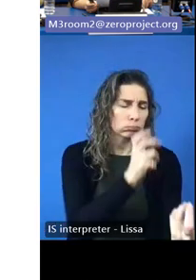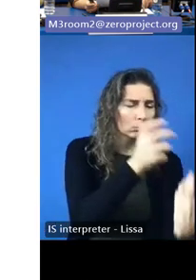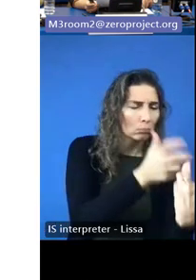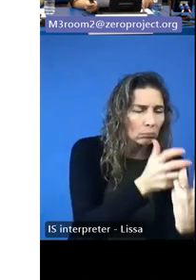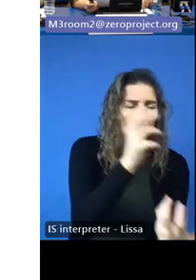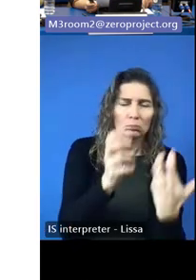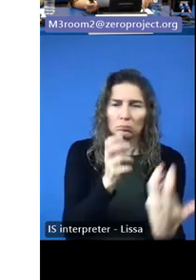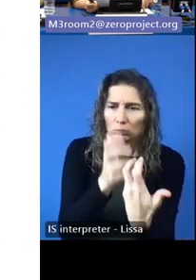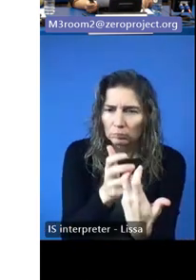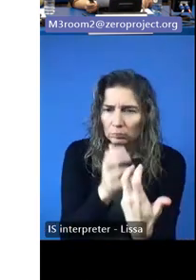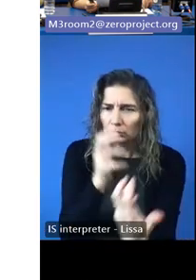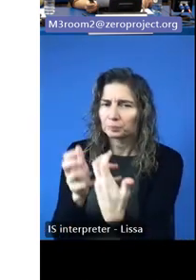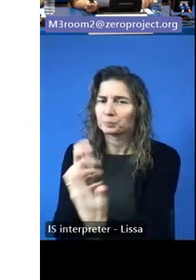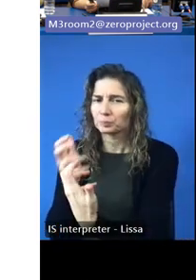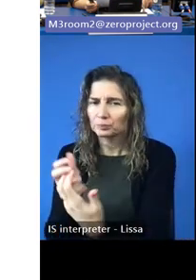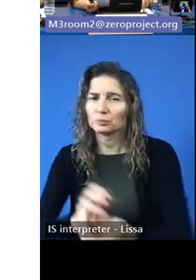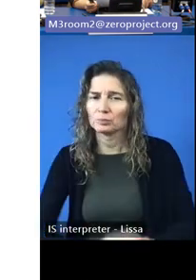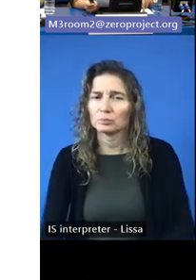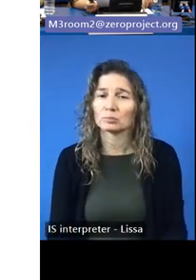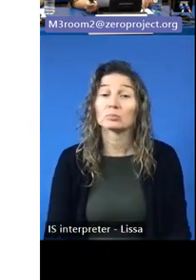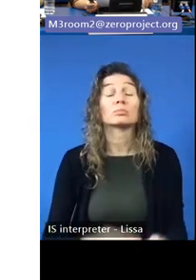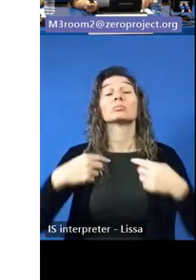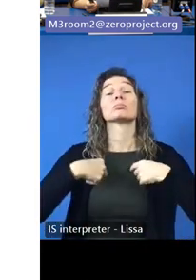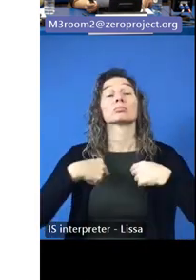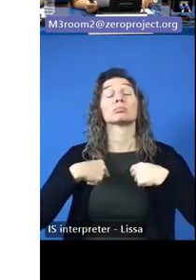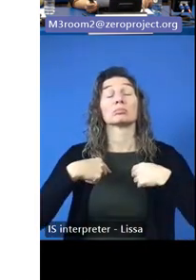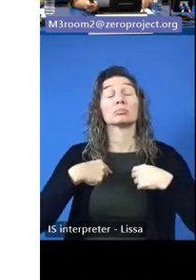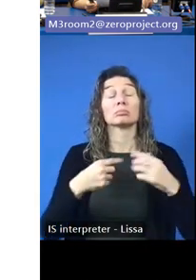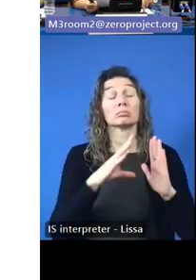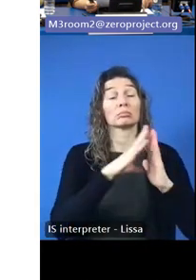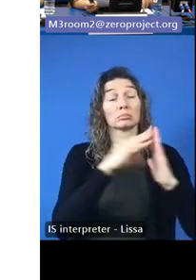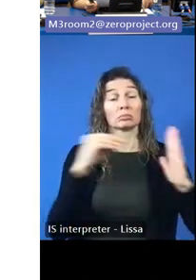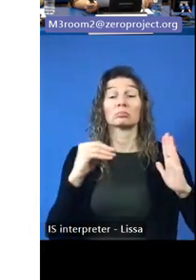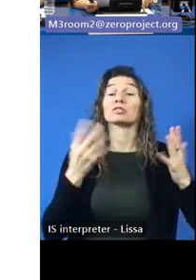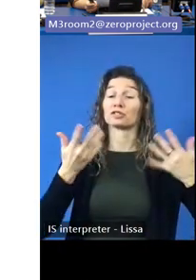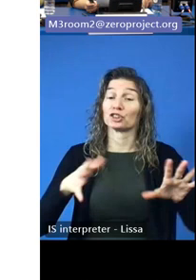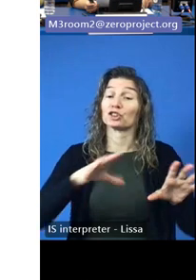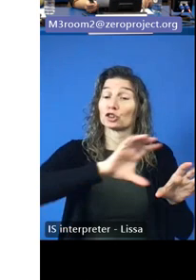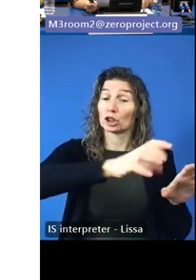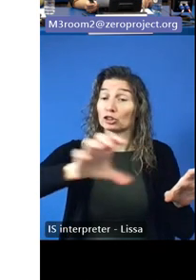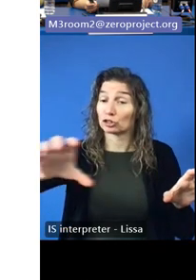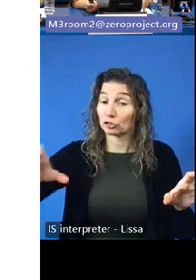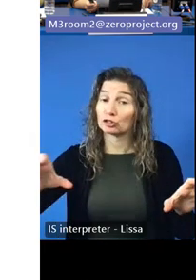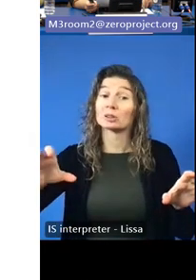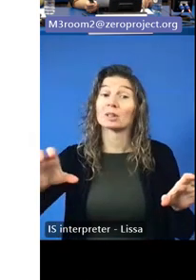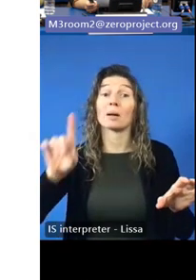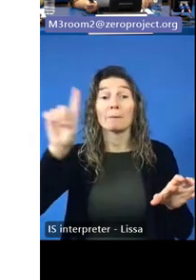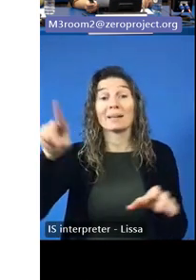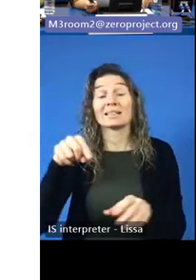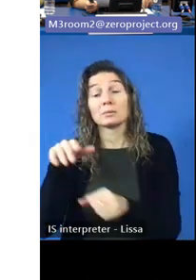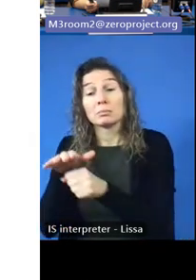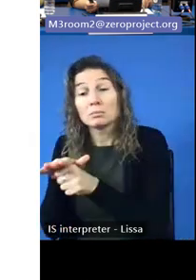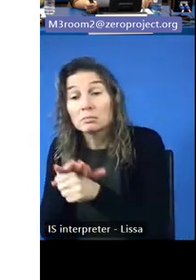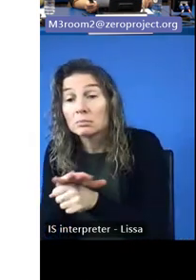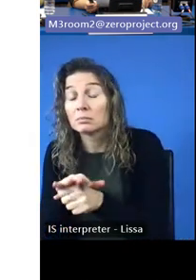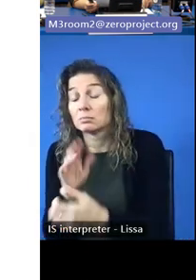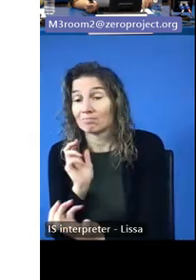approach has been replicated within and across countries. We work in partnership with local partners and technical advisory